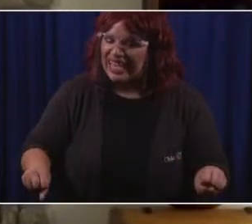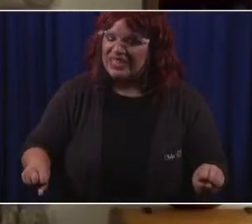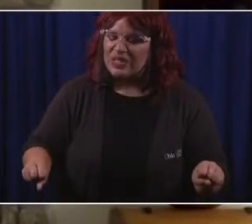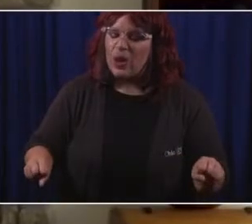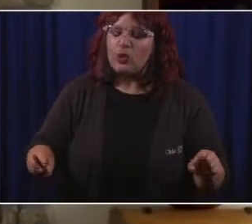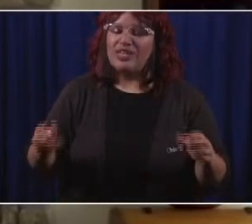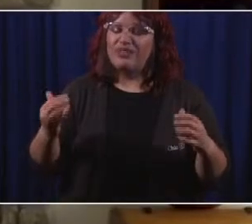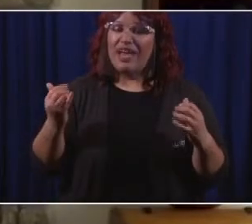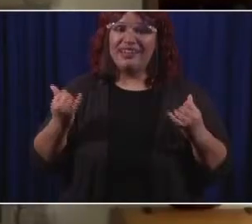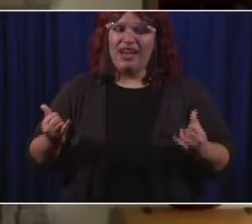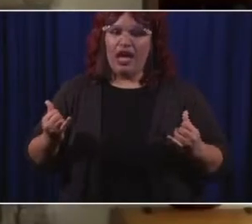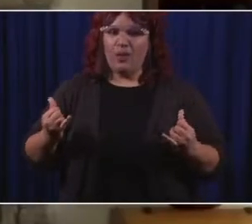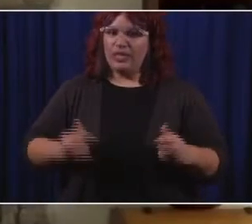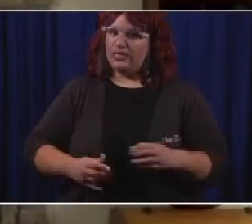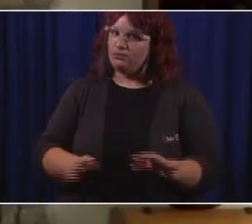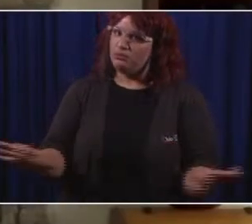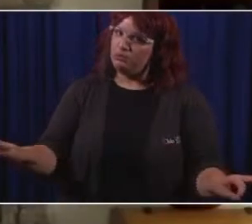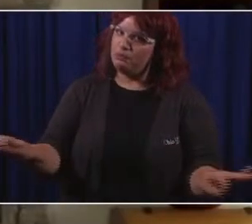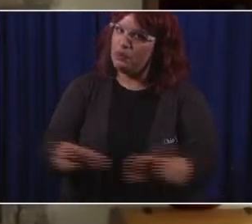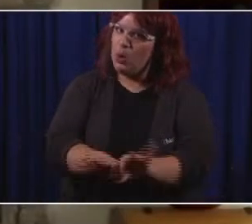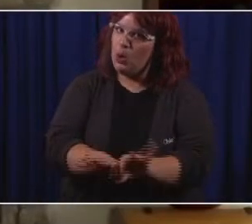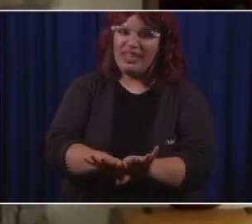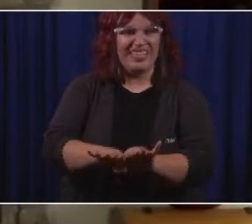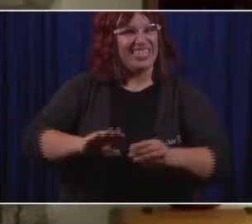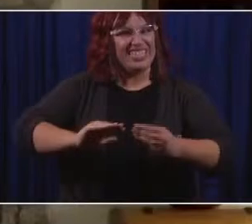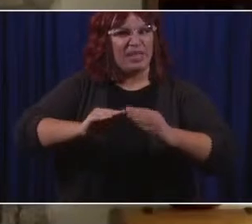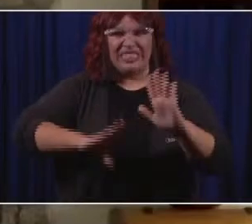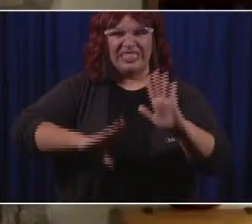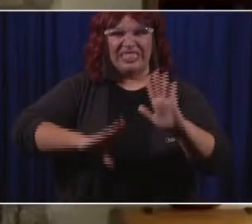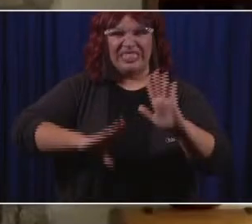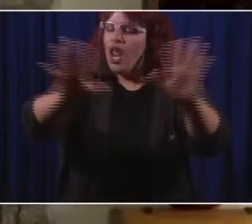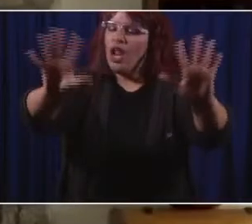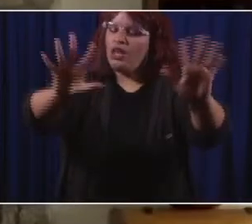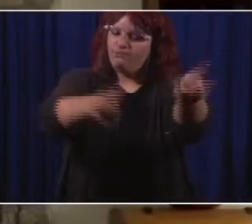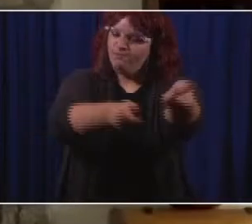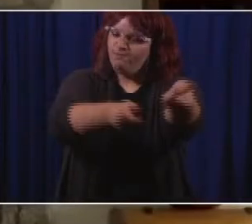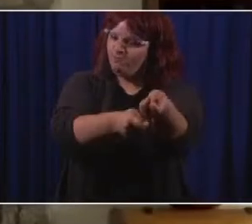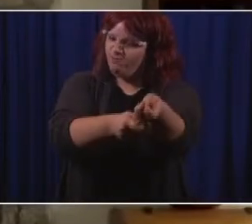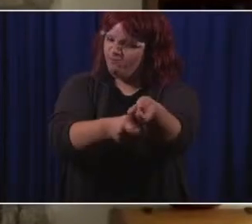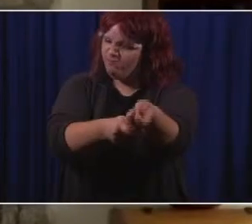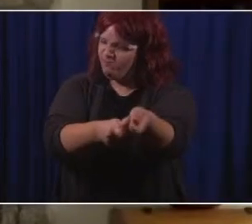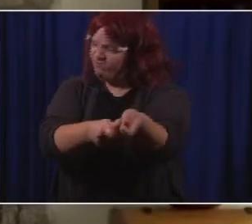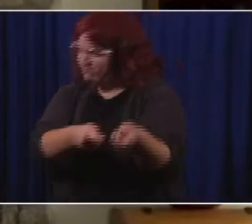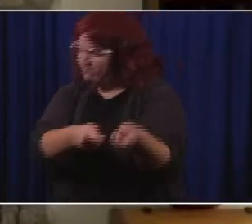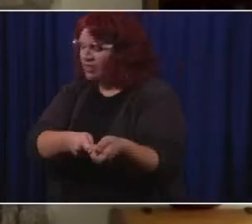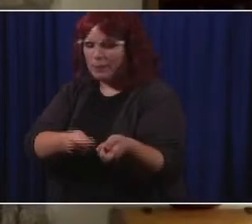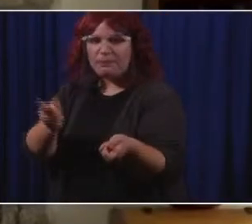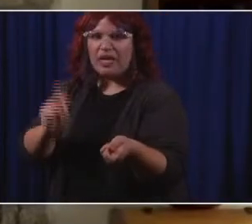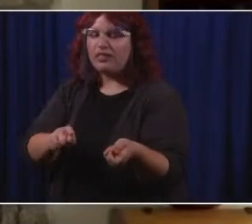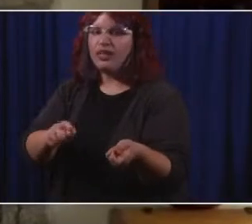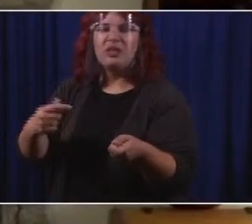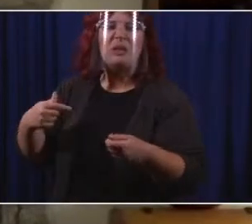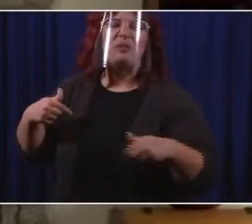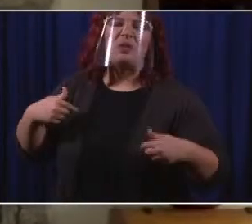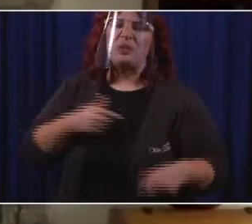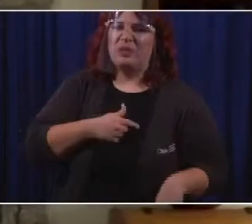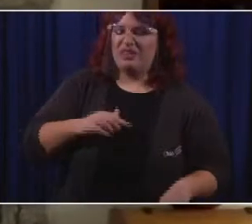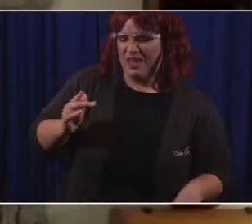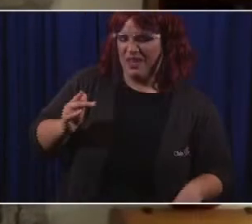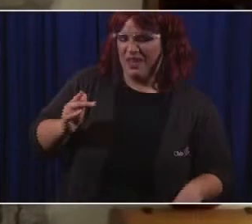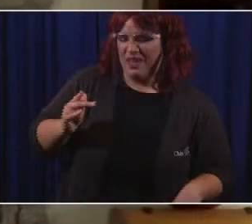really quick. That's what we got to do. But we know how to do it. We've done it twice before. I'm asking Ohioans to do it